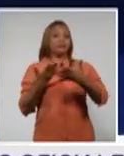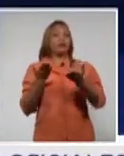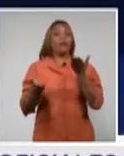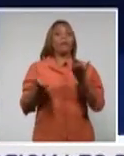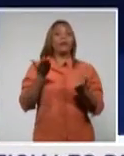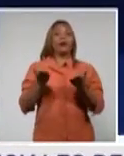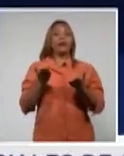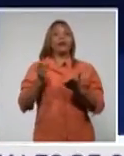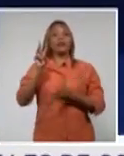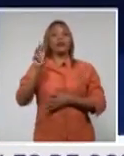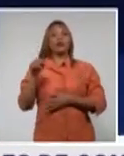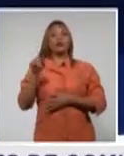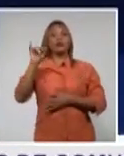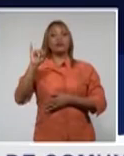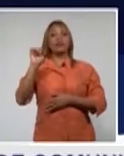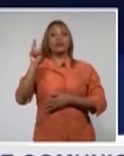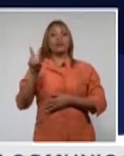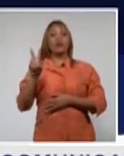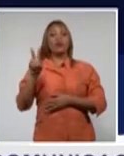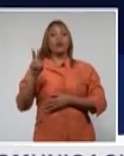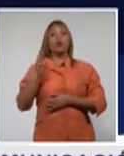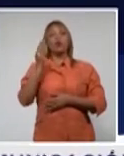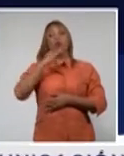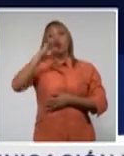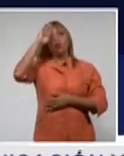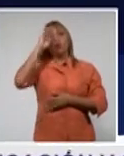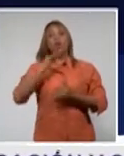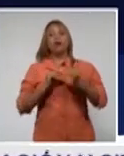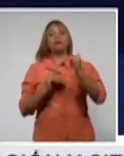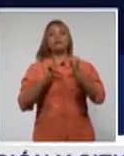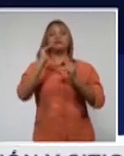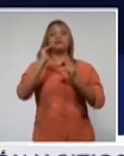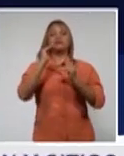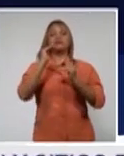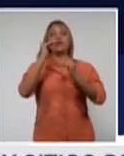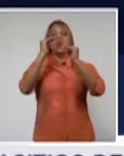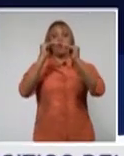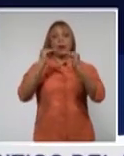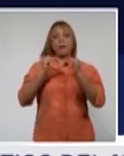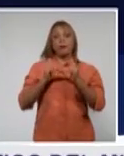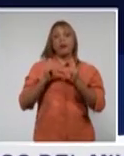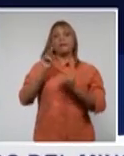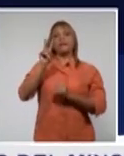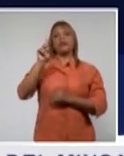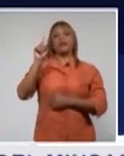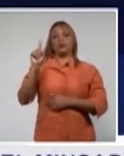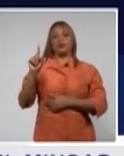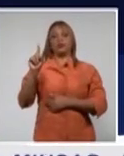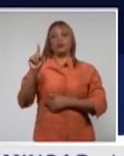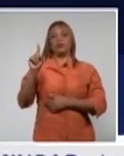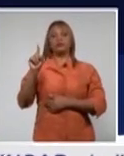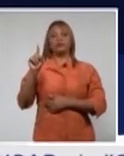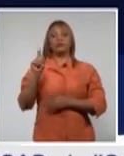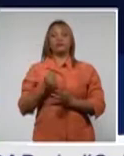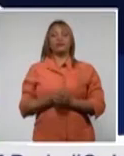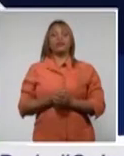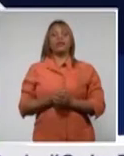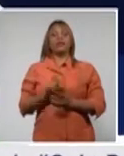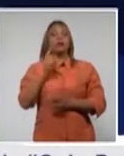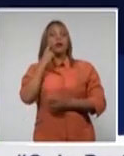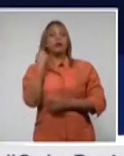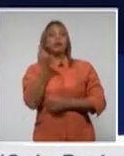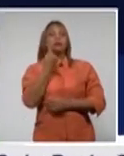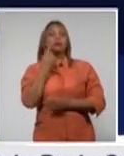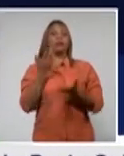3.62%, places Cuba in 21st position in the Americas. When we compare Cuba's